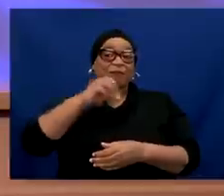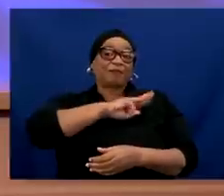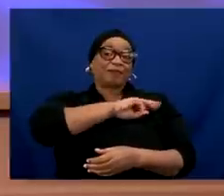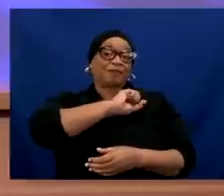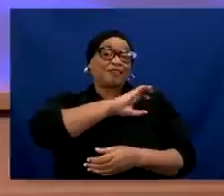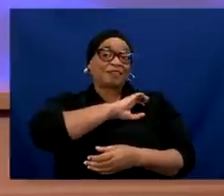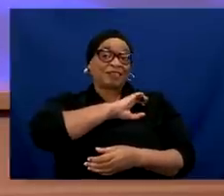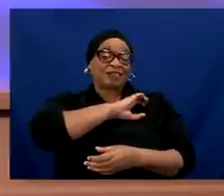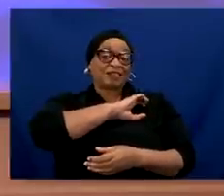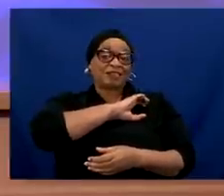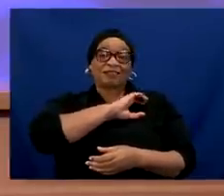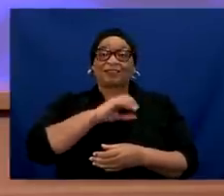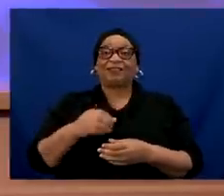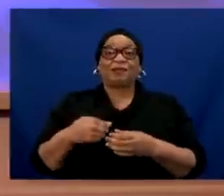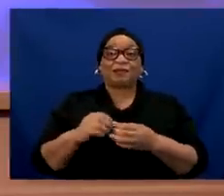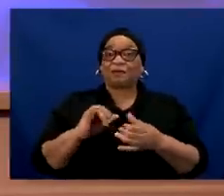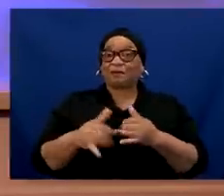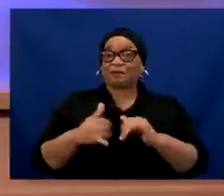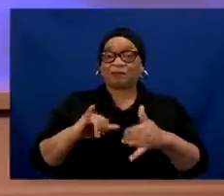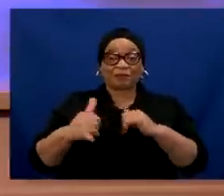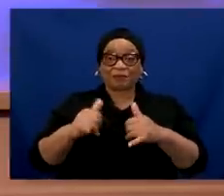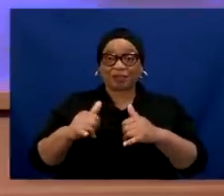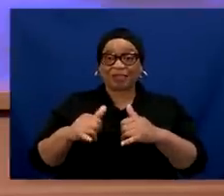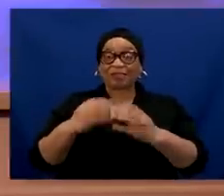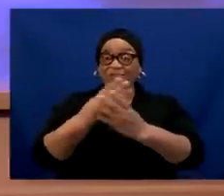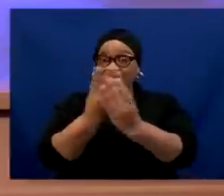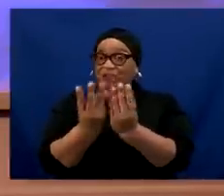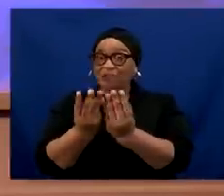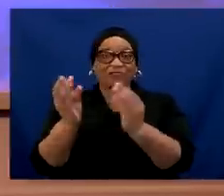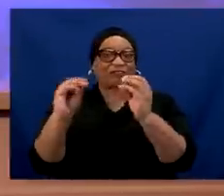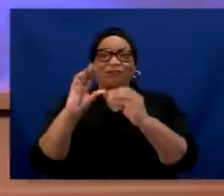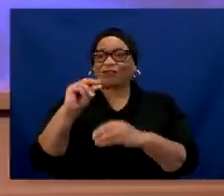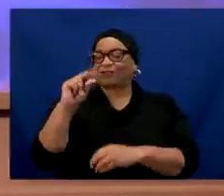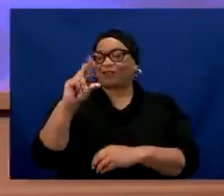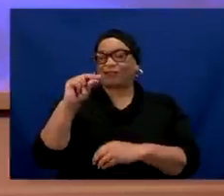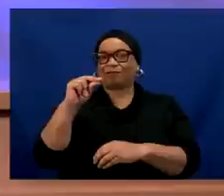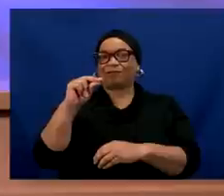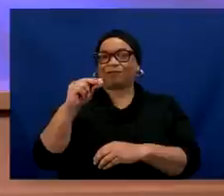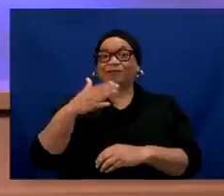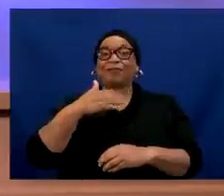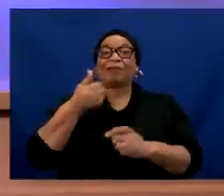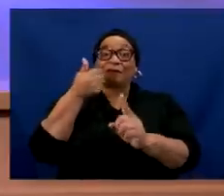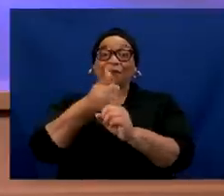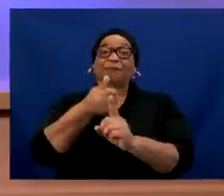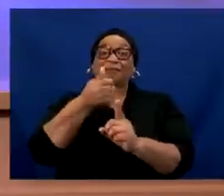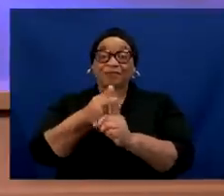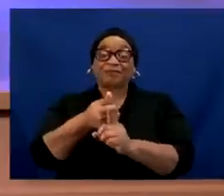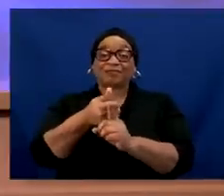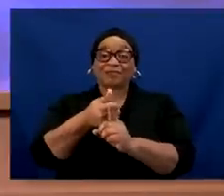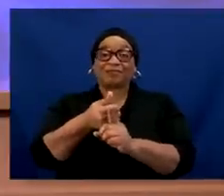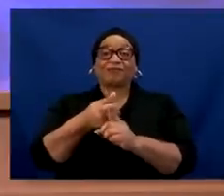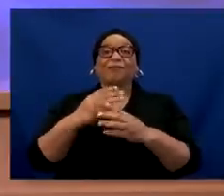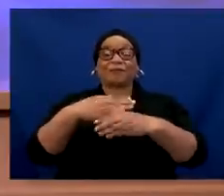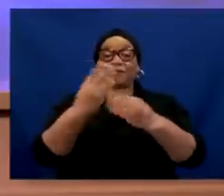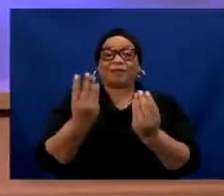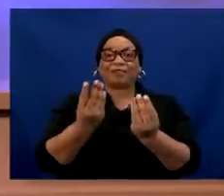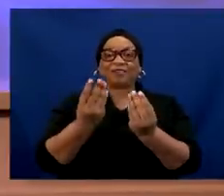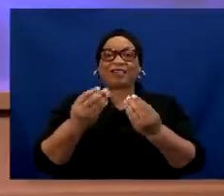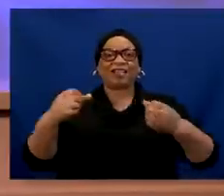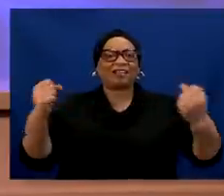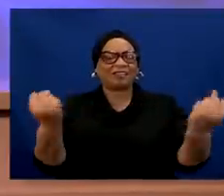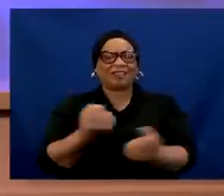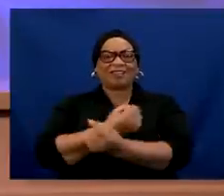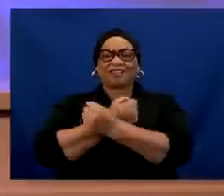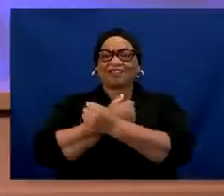That's that boy from the south side who sits at the spades table. I love a good challenge. I love to be stretched. I